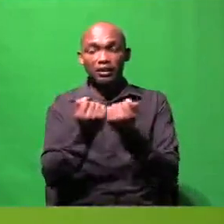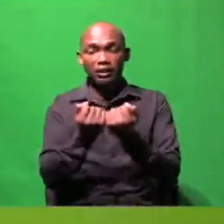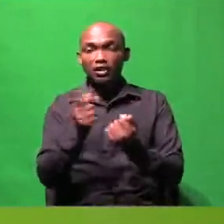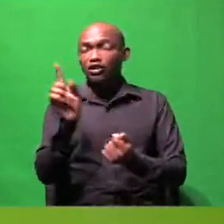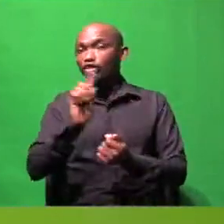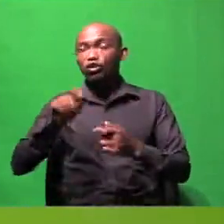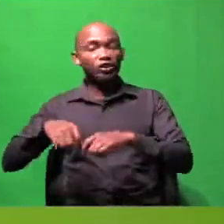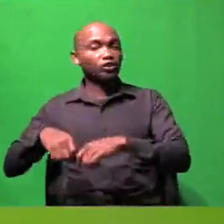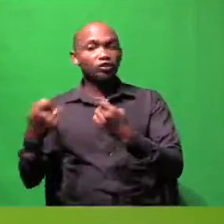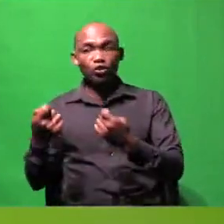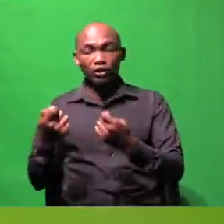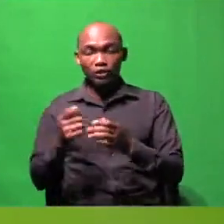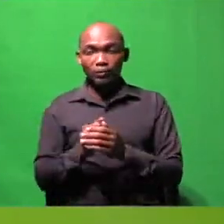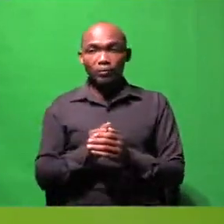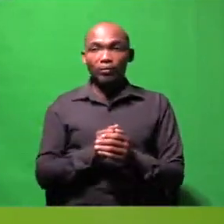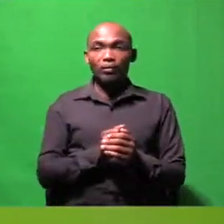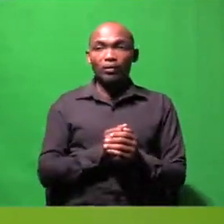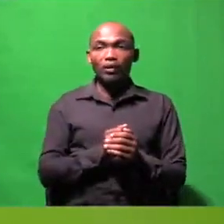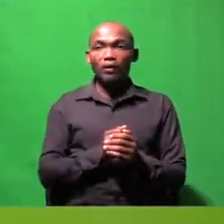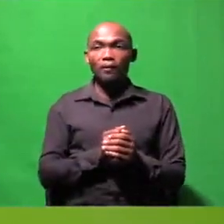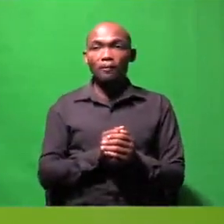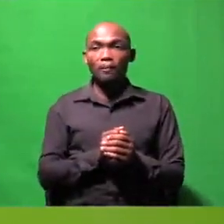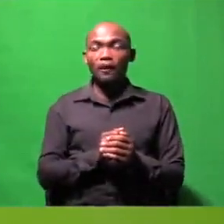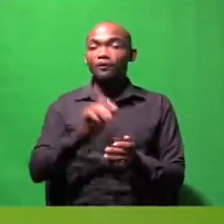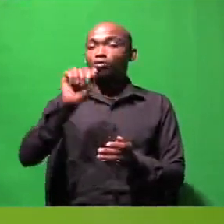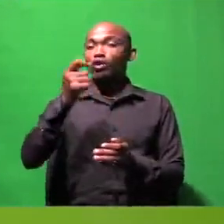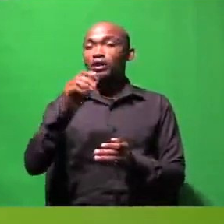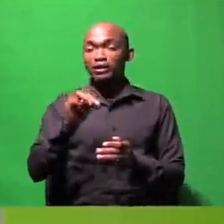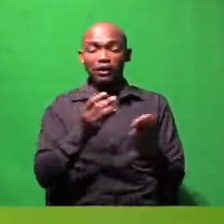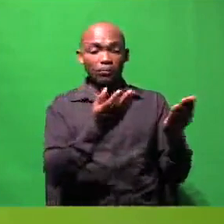So we can put over here because it matches.